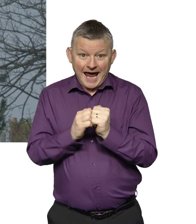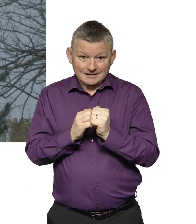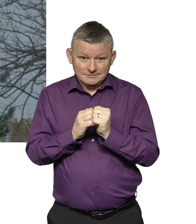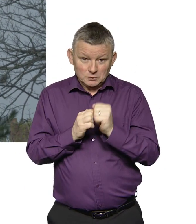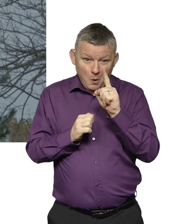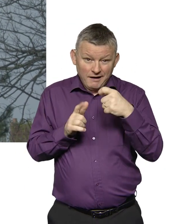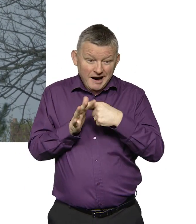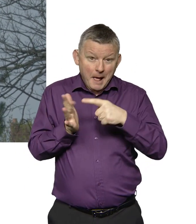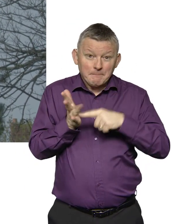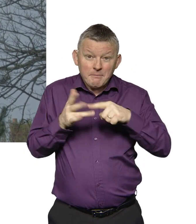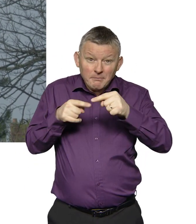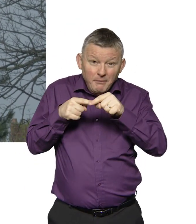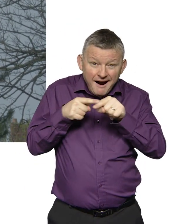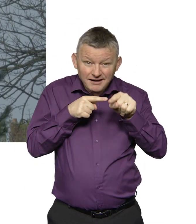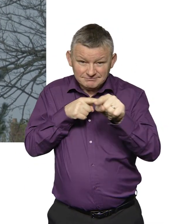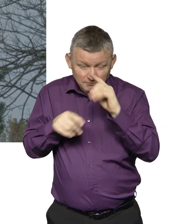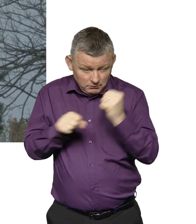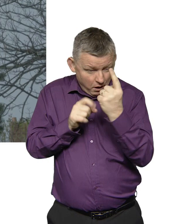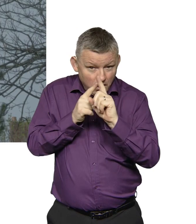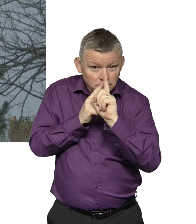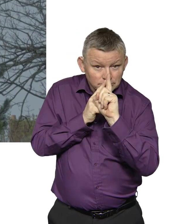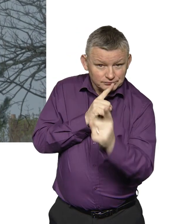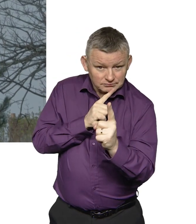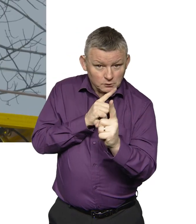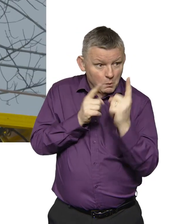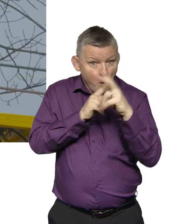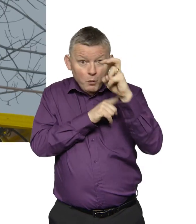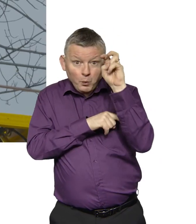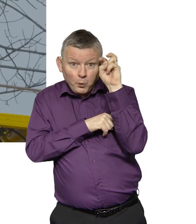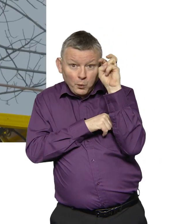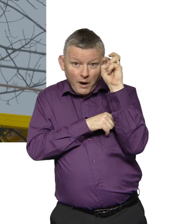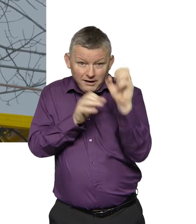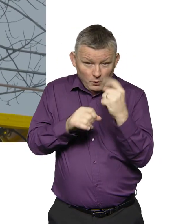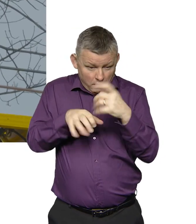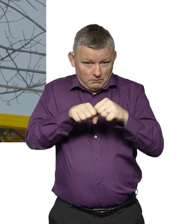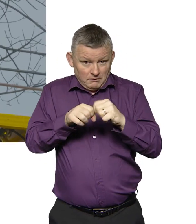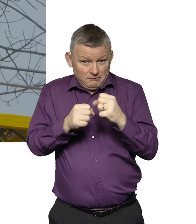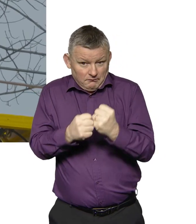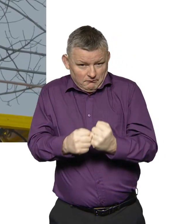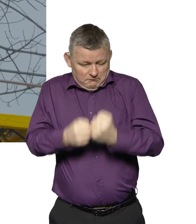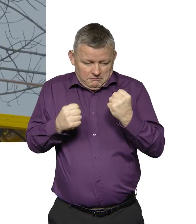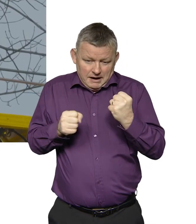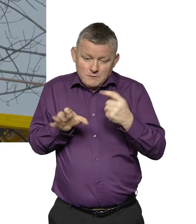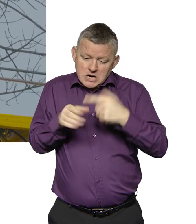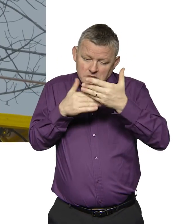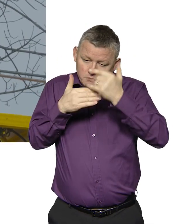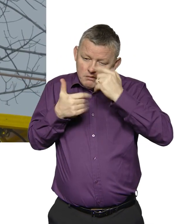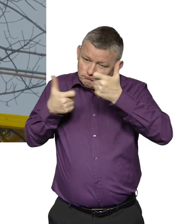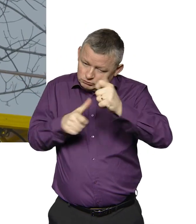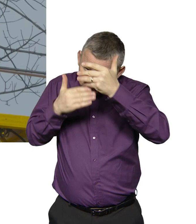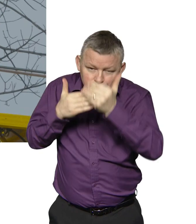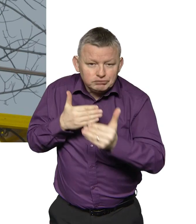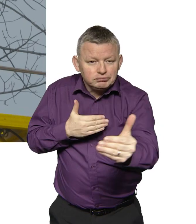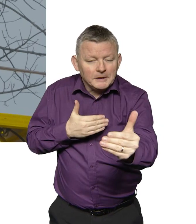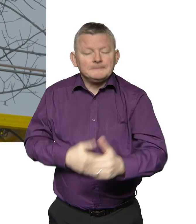than 1 kilometre of wire can be installed in a single run. The more wire that's replaced in one go, the stronger the system